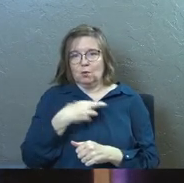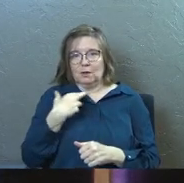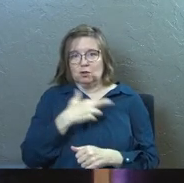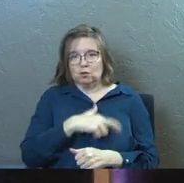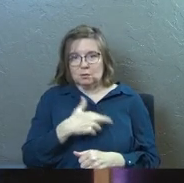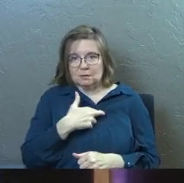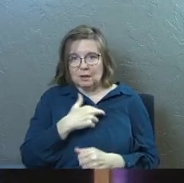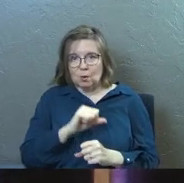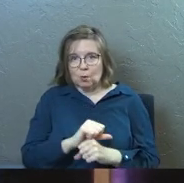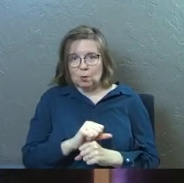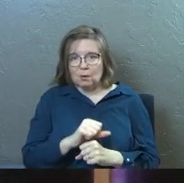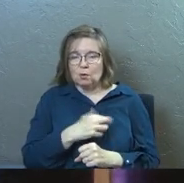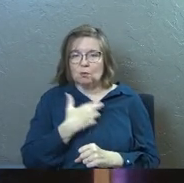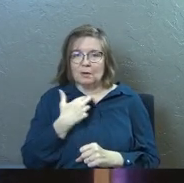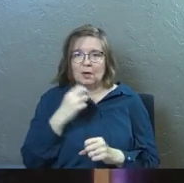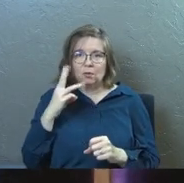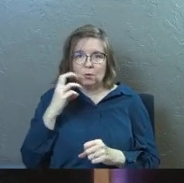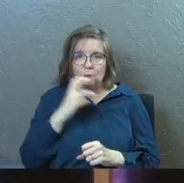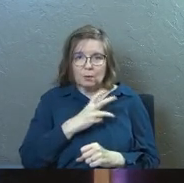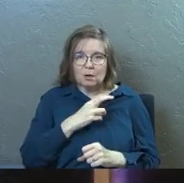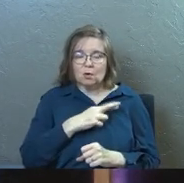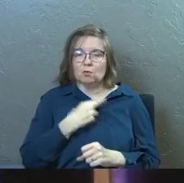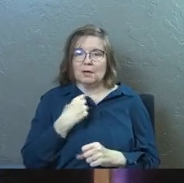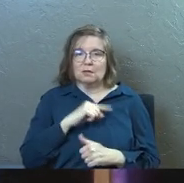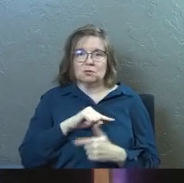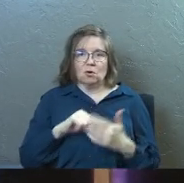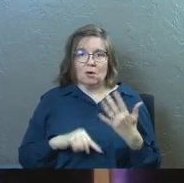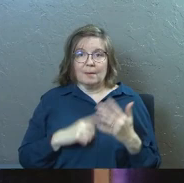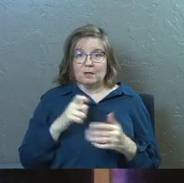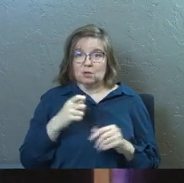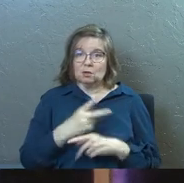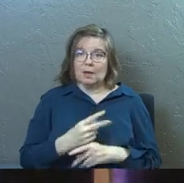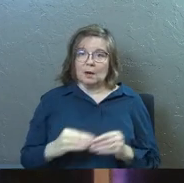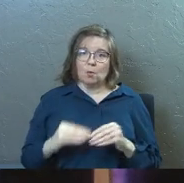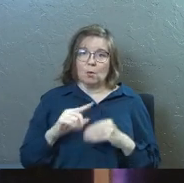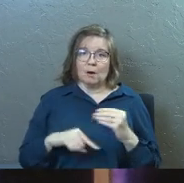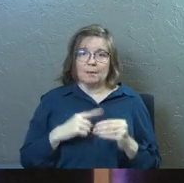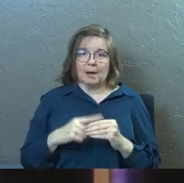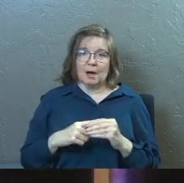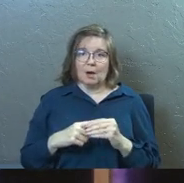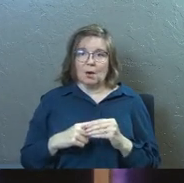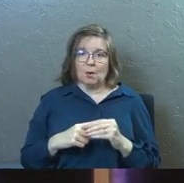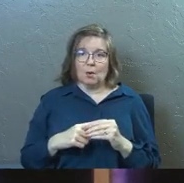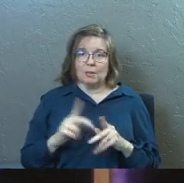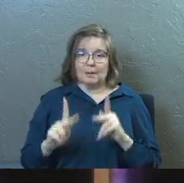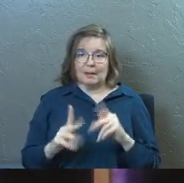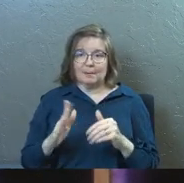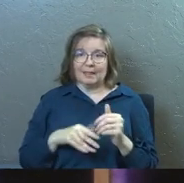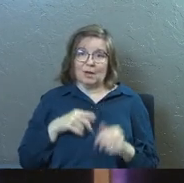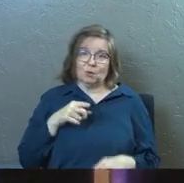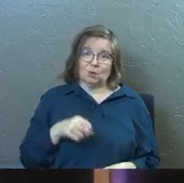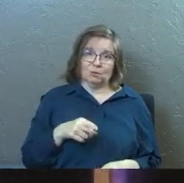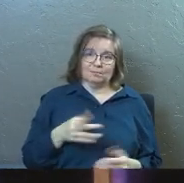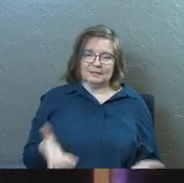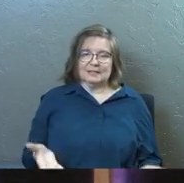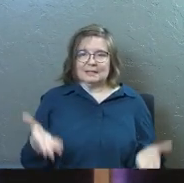work. Risk the weirdness. Risk all of it because you care more about the prodigals than you. Would you guys stand?